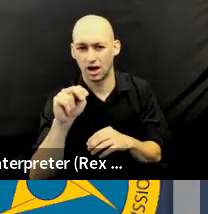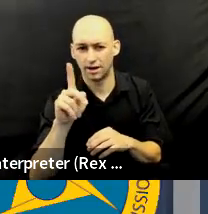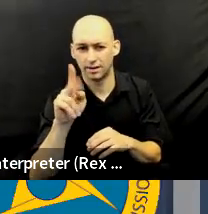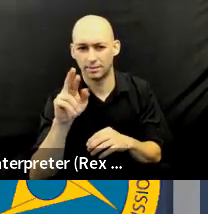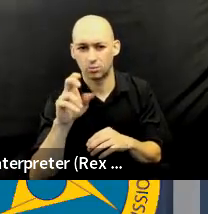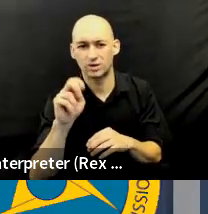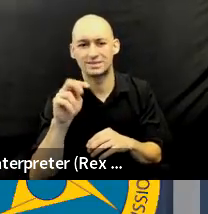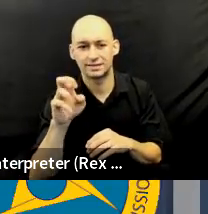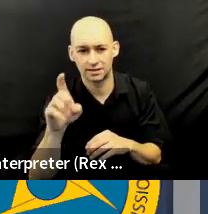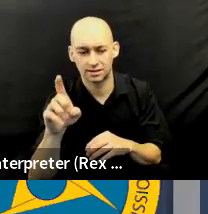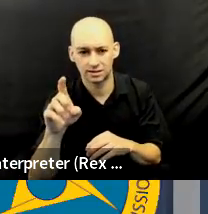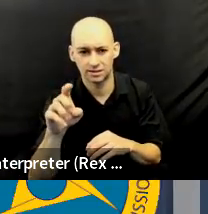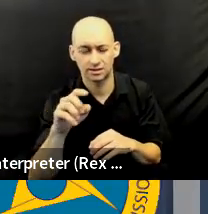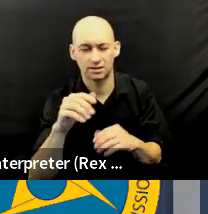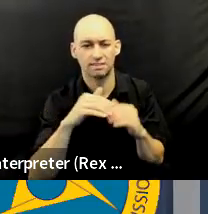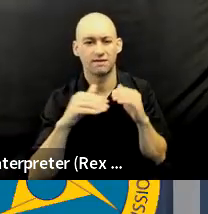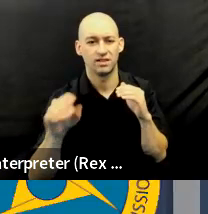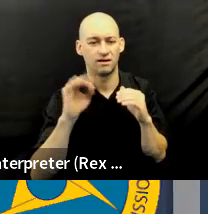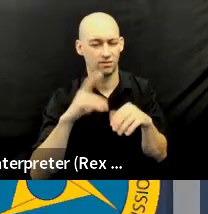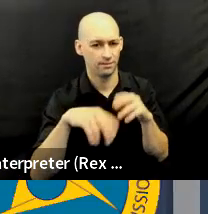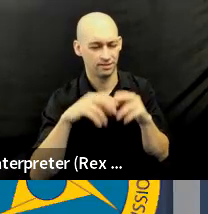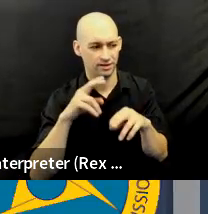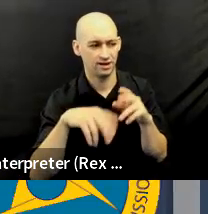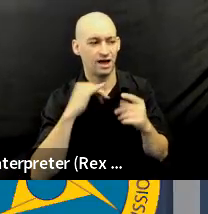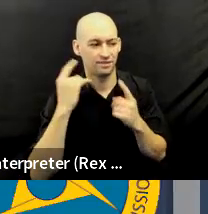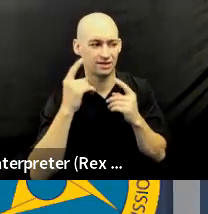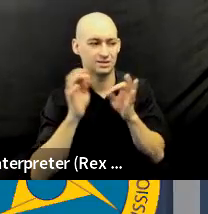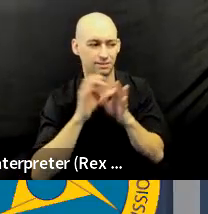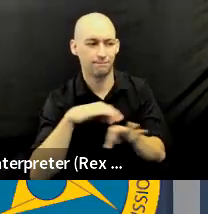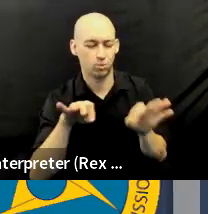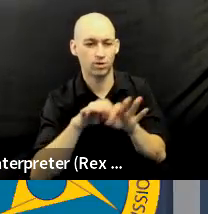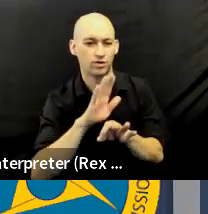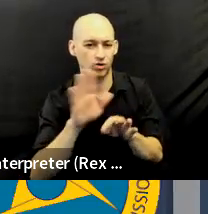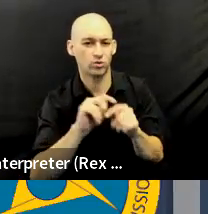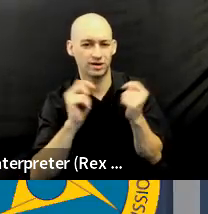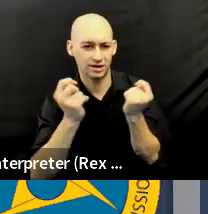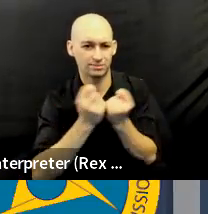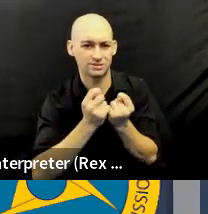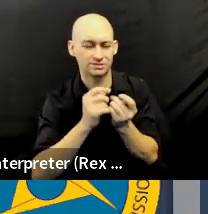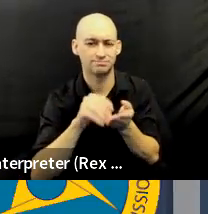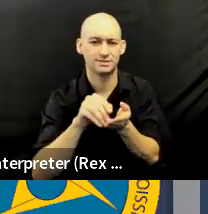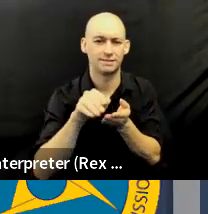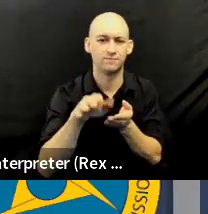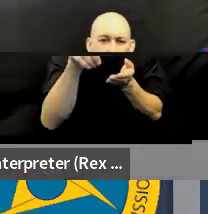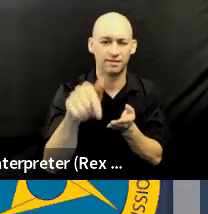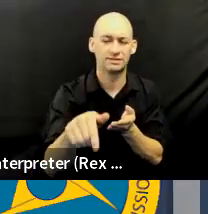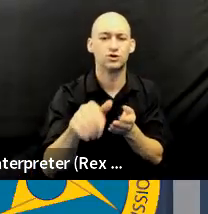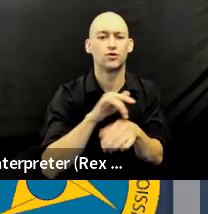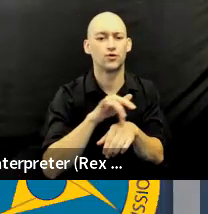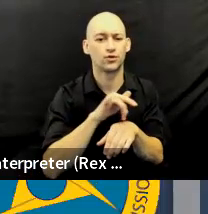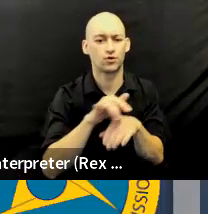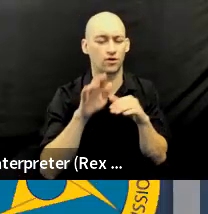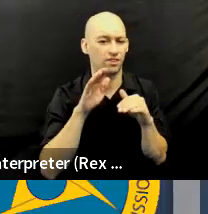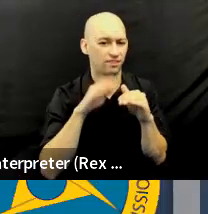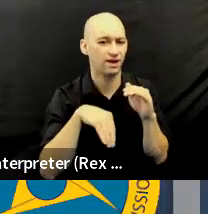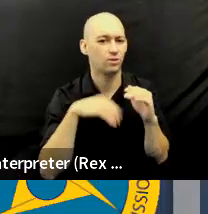building, I think it's so important that your teams delivered this earlier than we thought. And